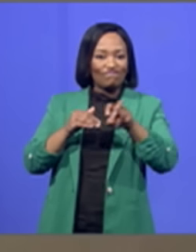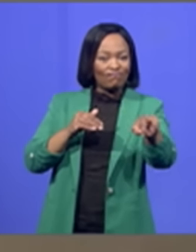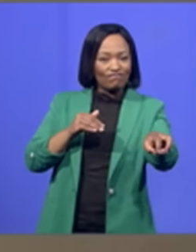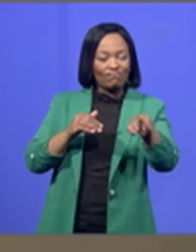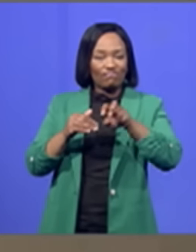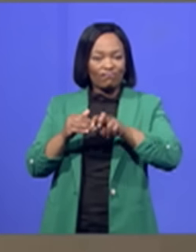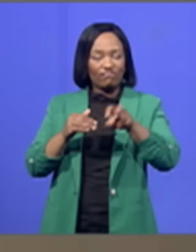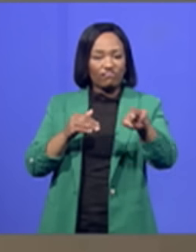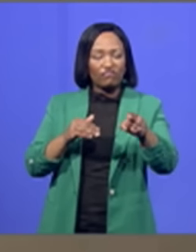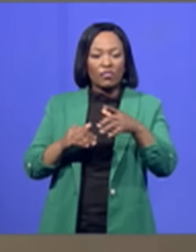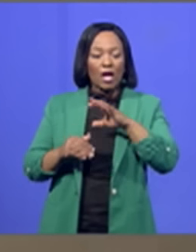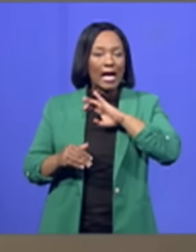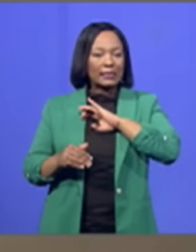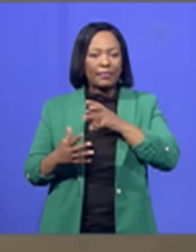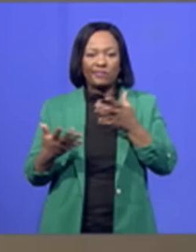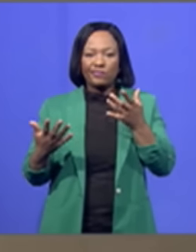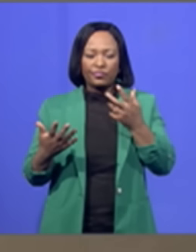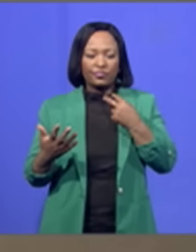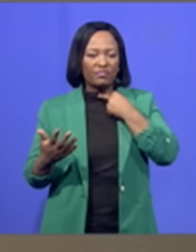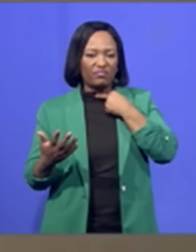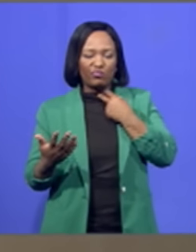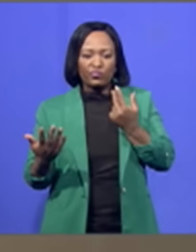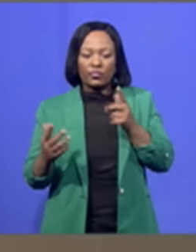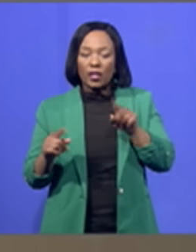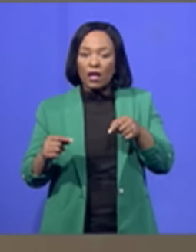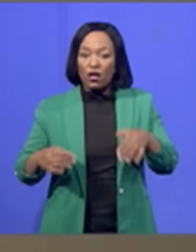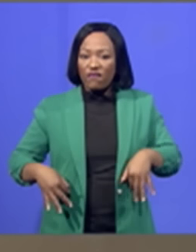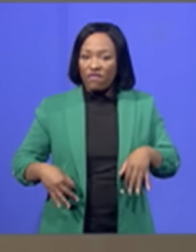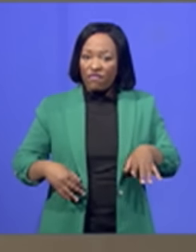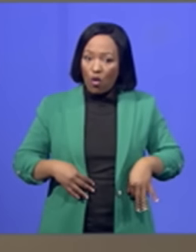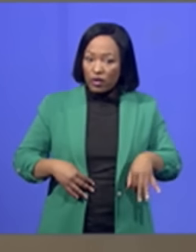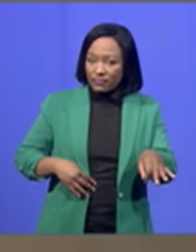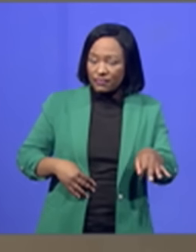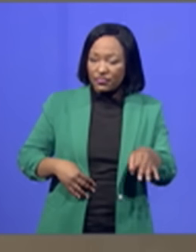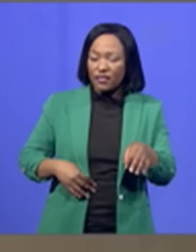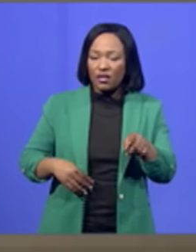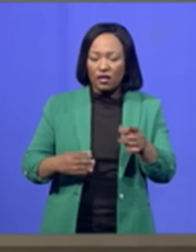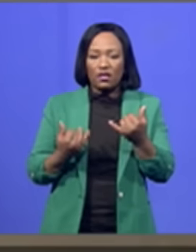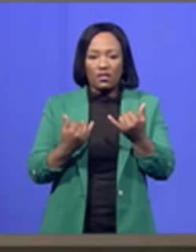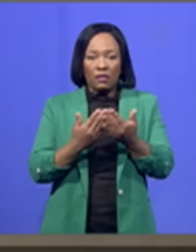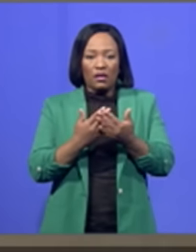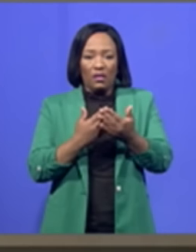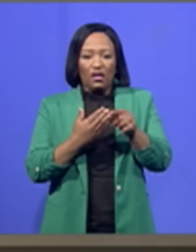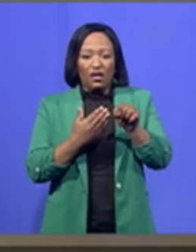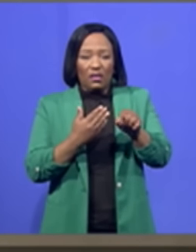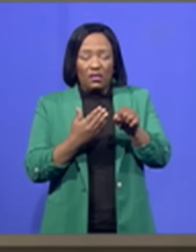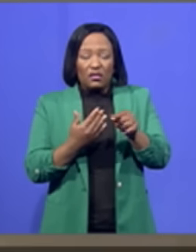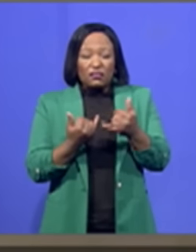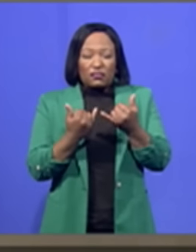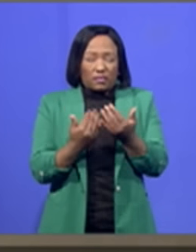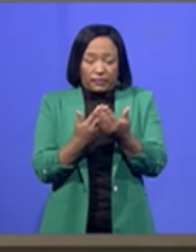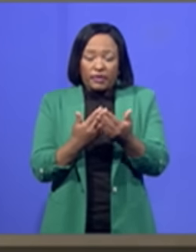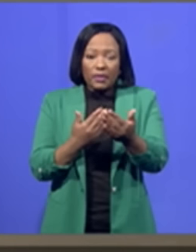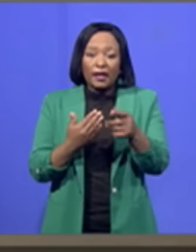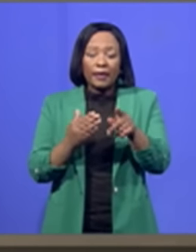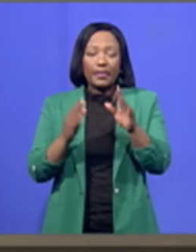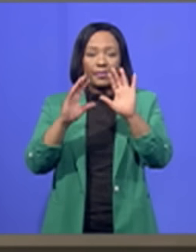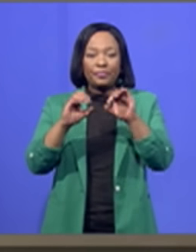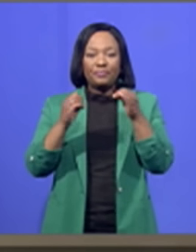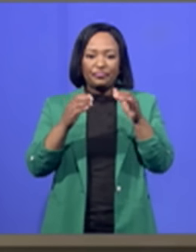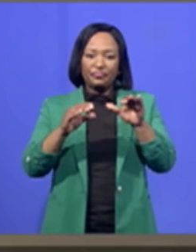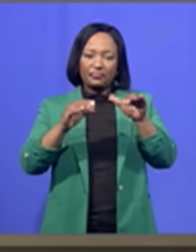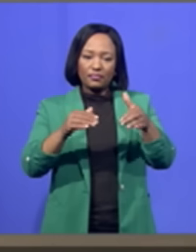a consumer to be stuck in. And the moment they cannot afford to participate in that loop, we're going to start seeing either organizations allowing people